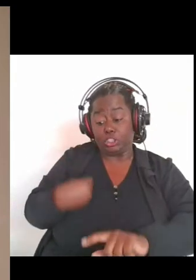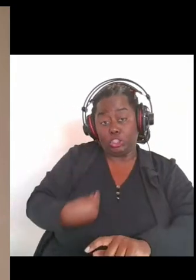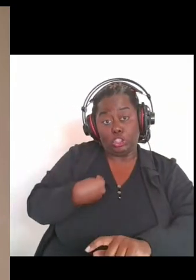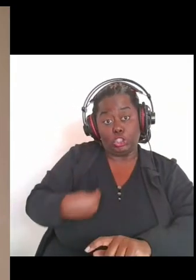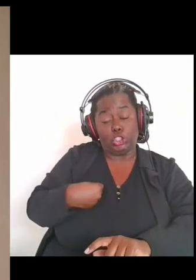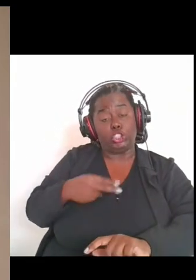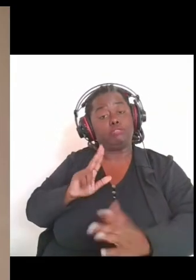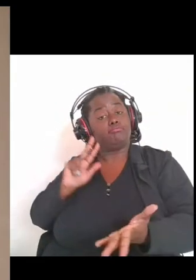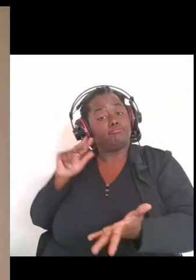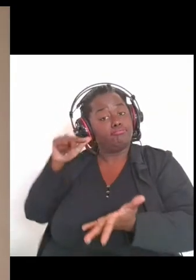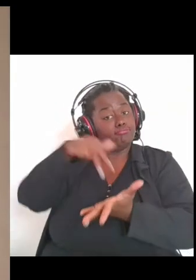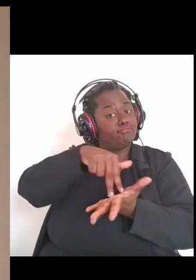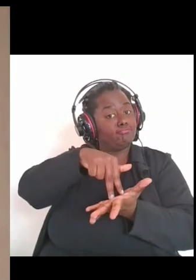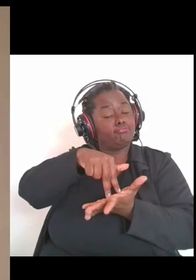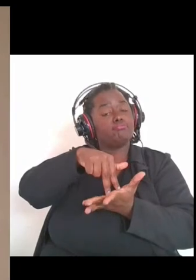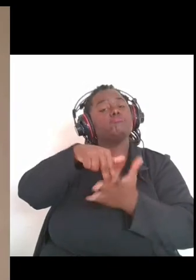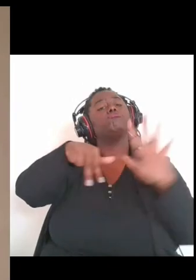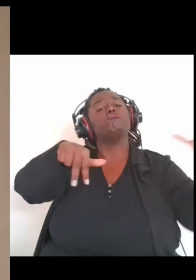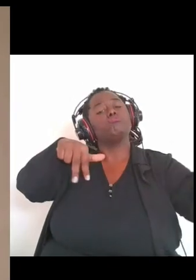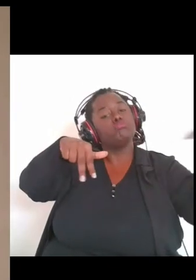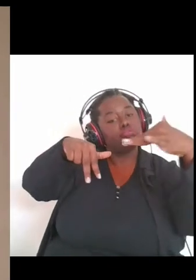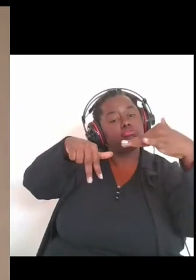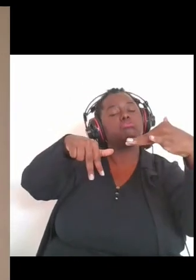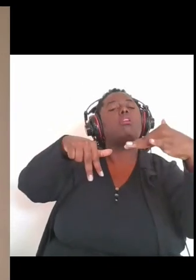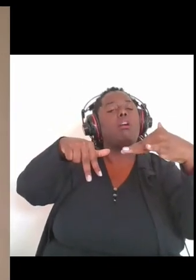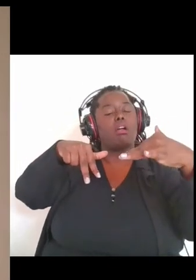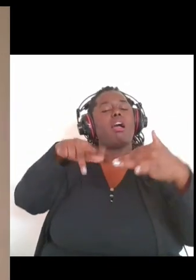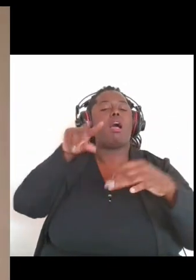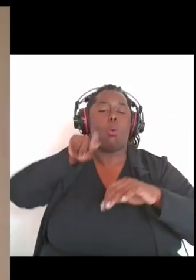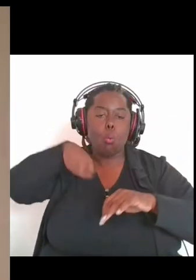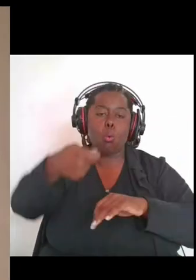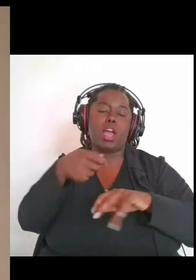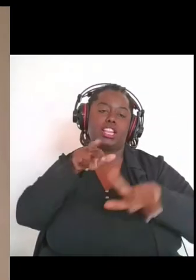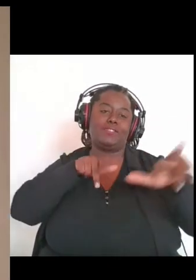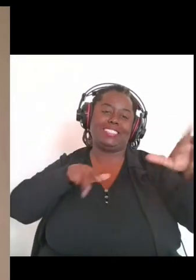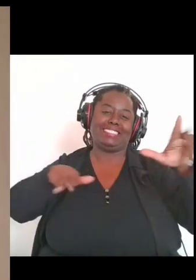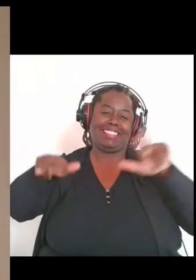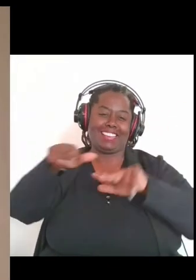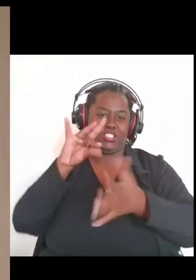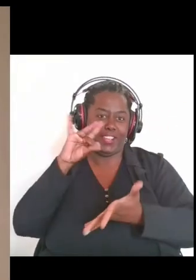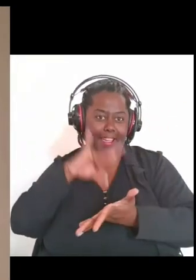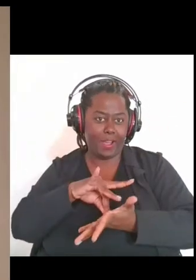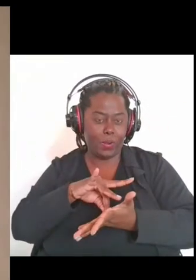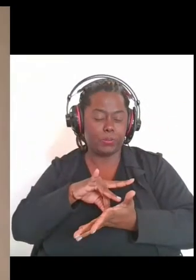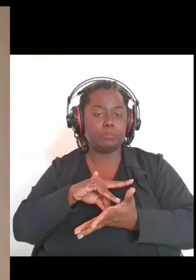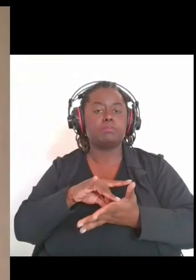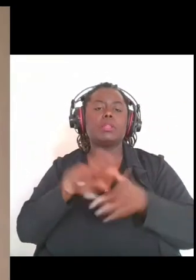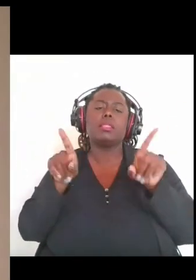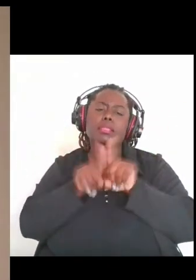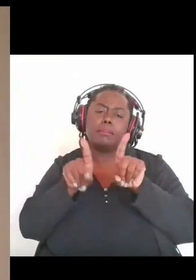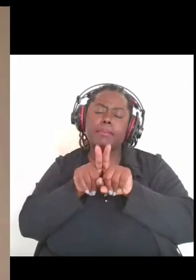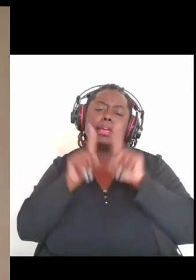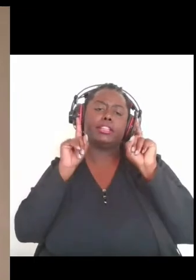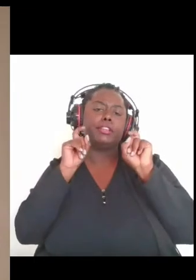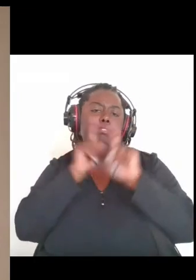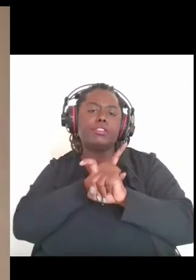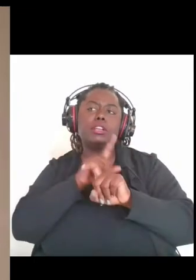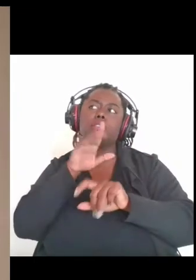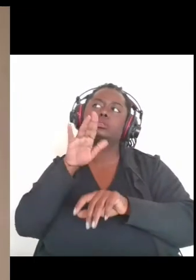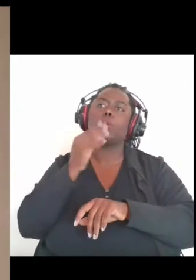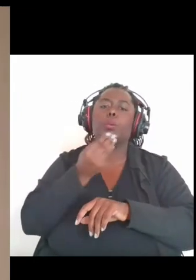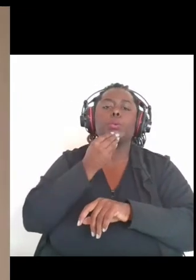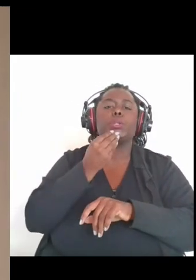we want diversity to be real for people to see trans people occupying spaces